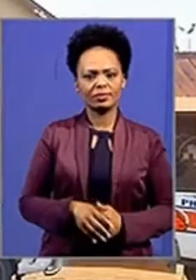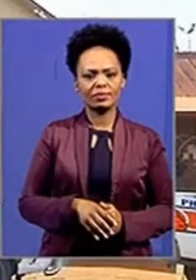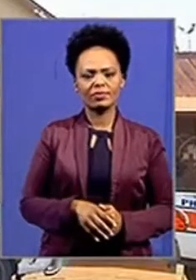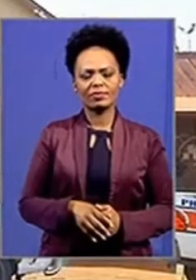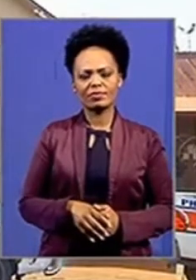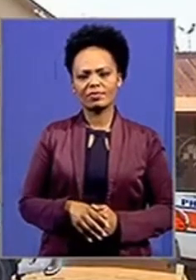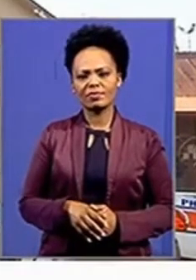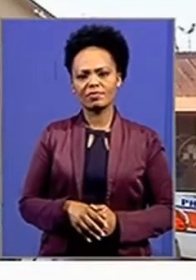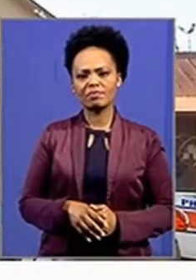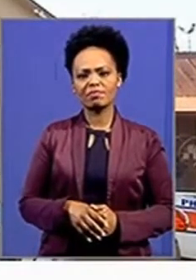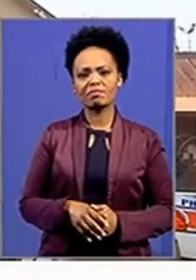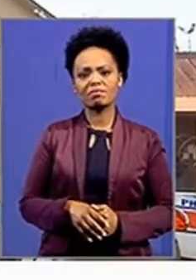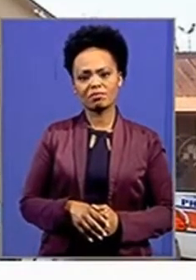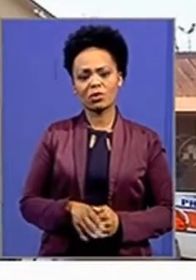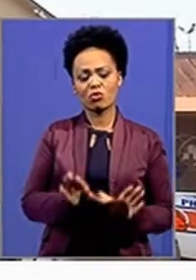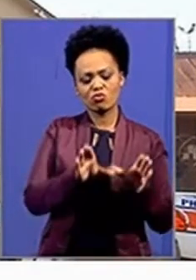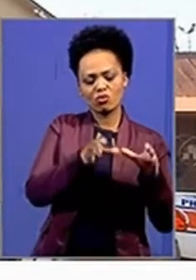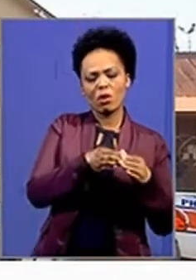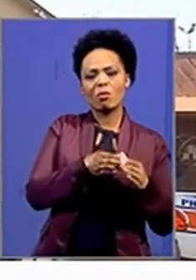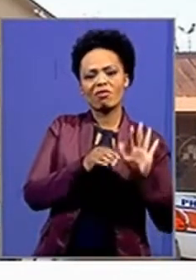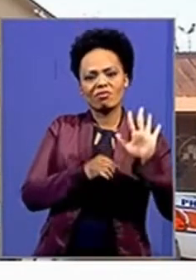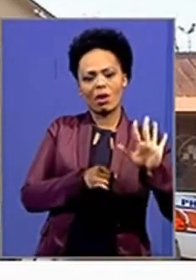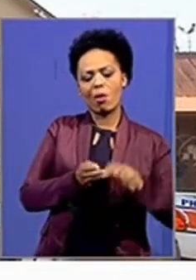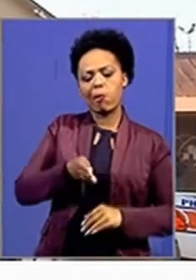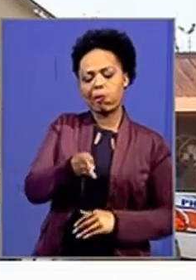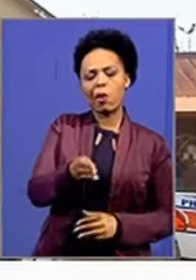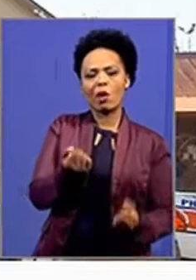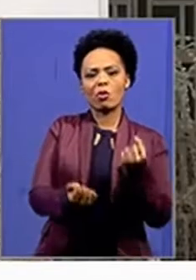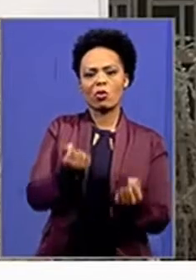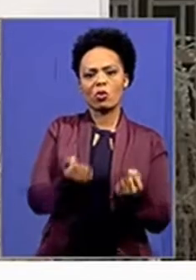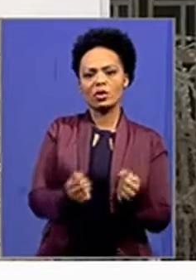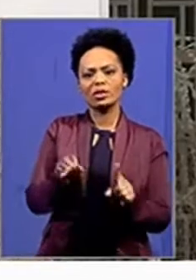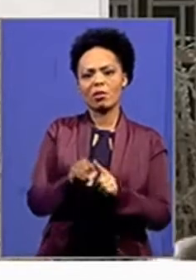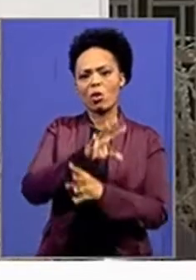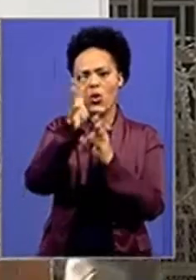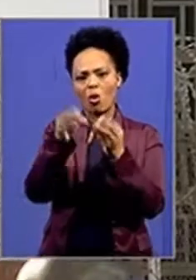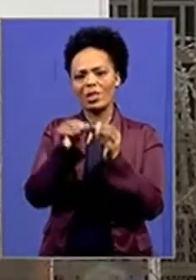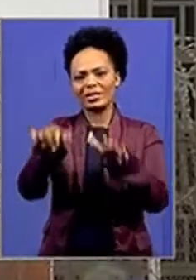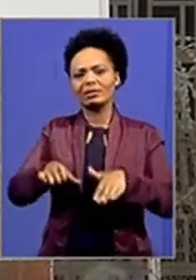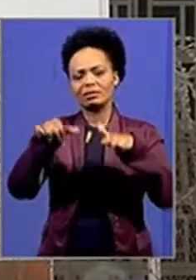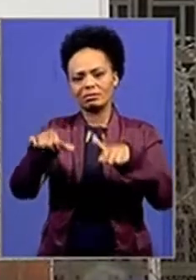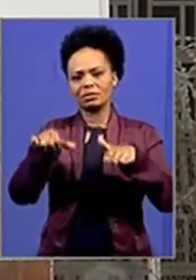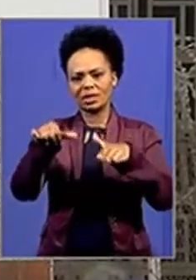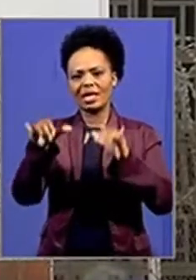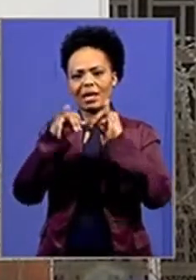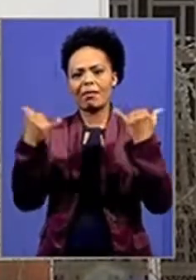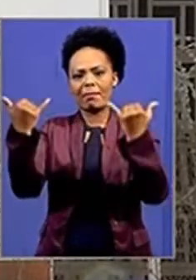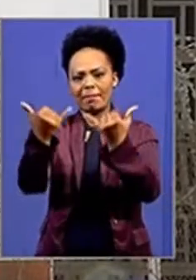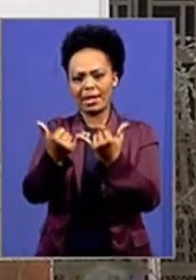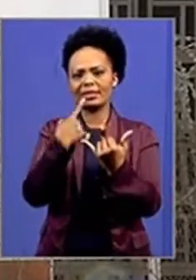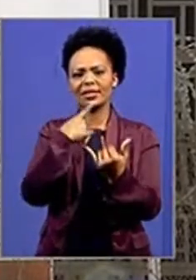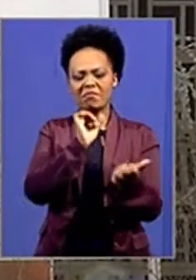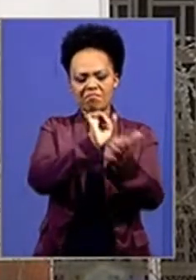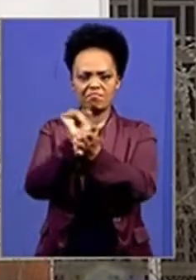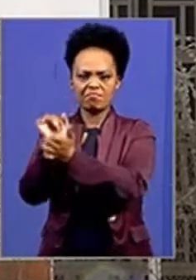ba go nenelwa ba tlhole ba tsweletse pele ga kgorotsheko mmogo le dikhamphane tse 13 tšeo go dumelwago di hulegile go se go swanela